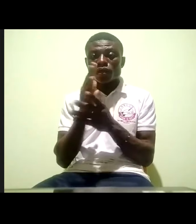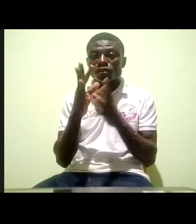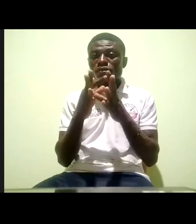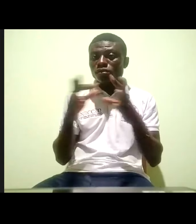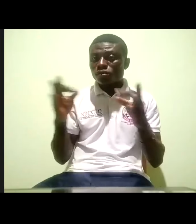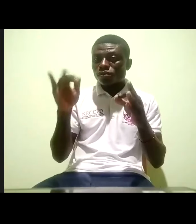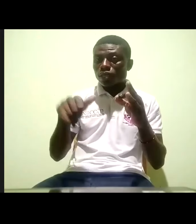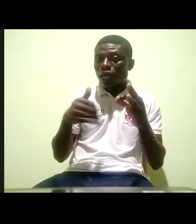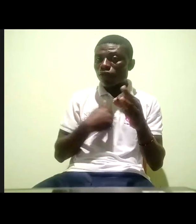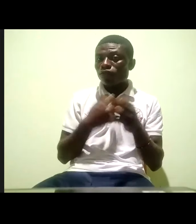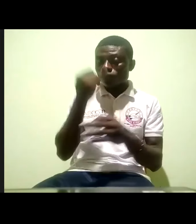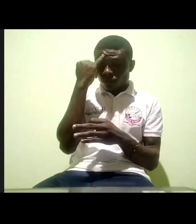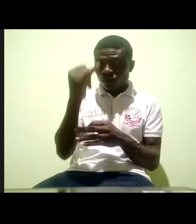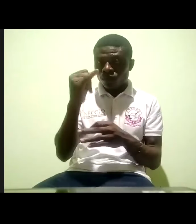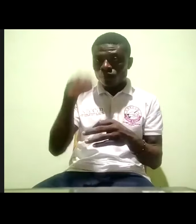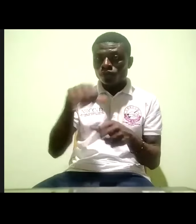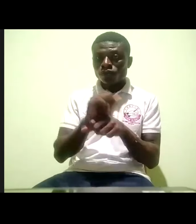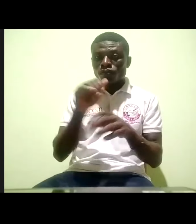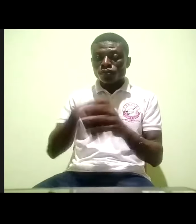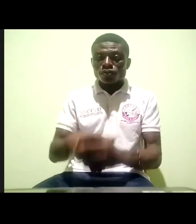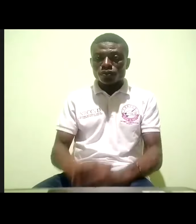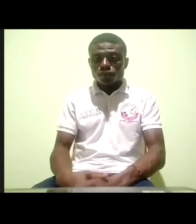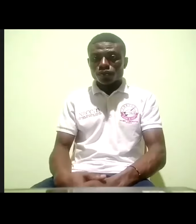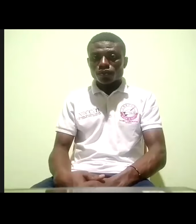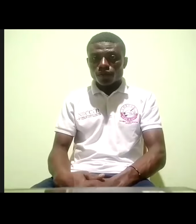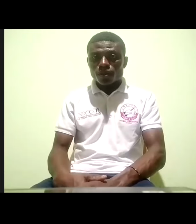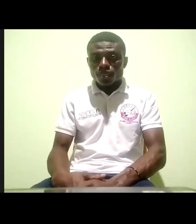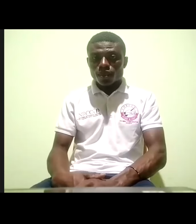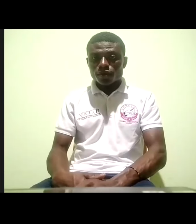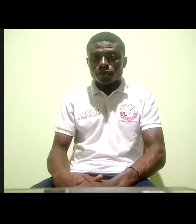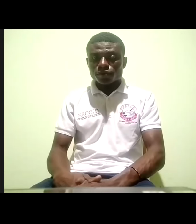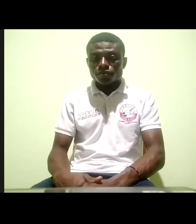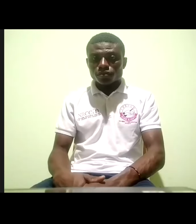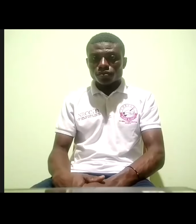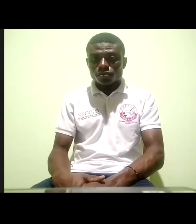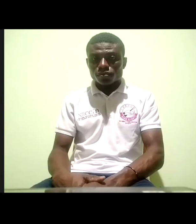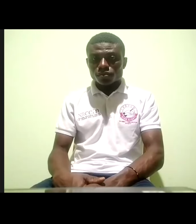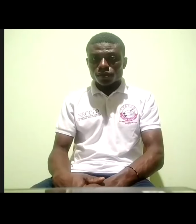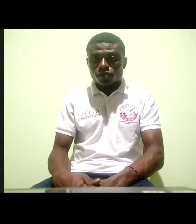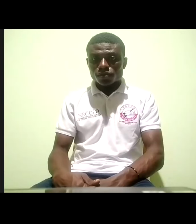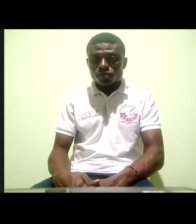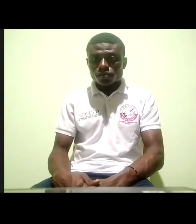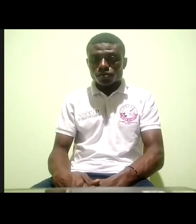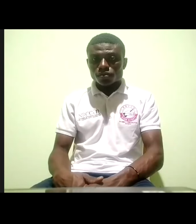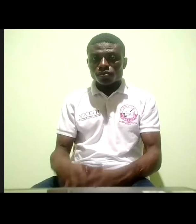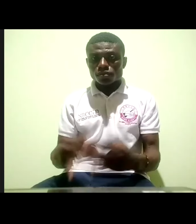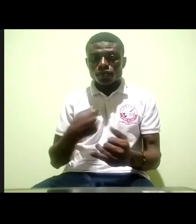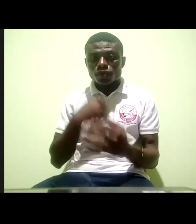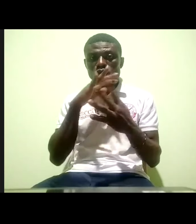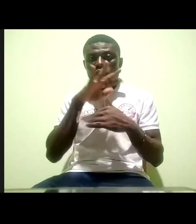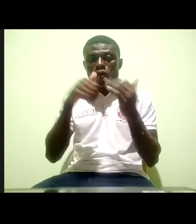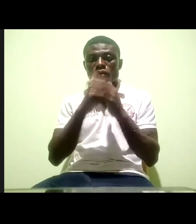of ways of doing these things in the classroom situations. I hope, Rosalind, I'm answering the